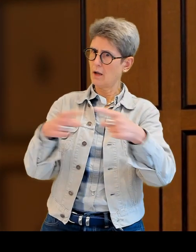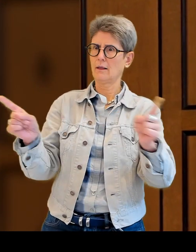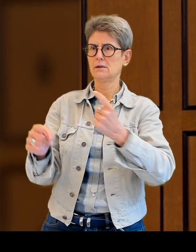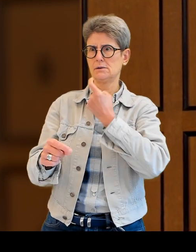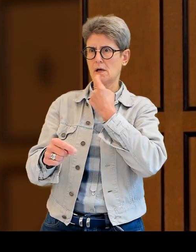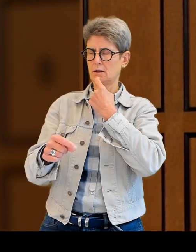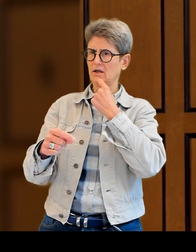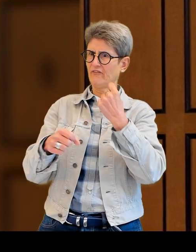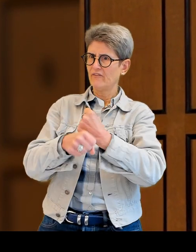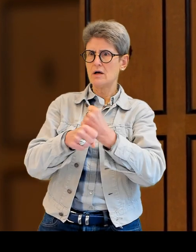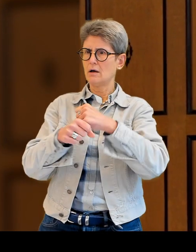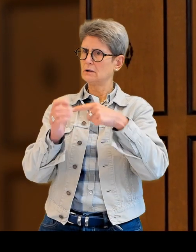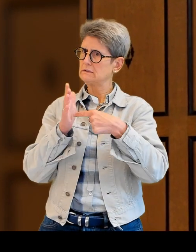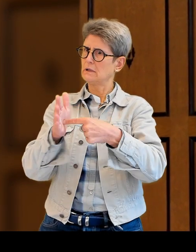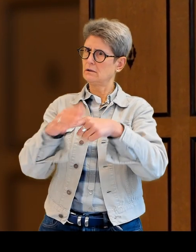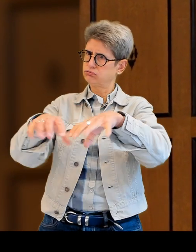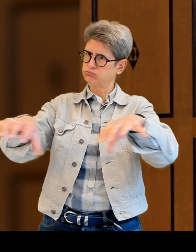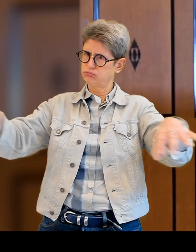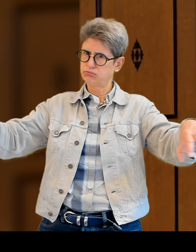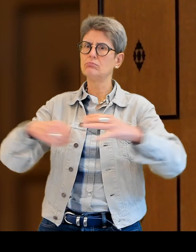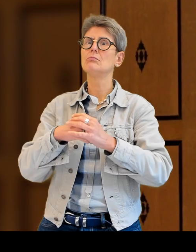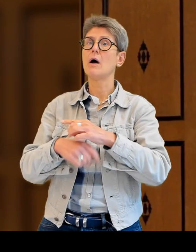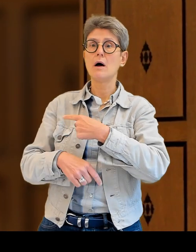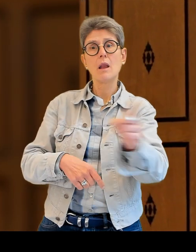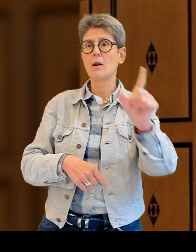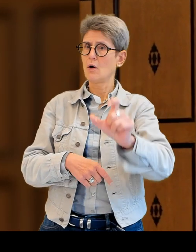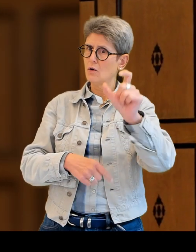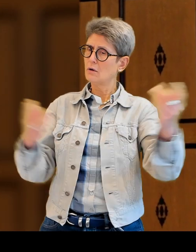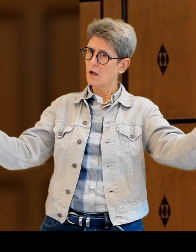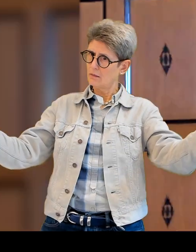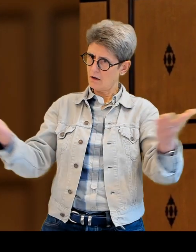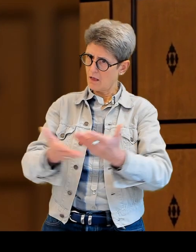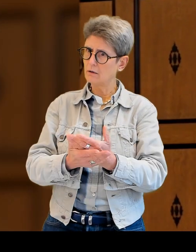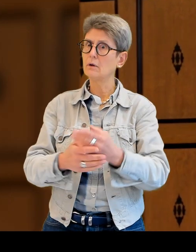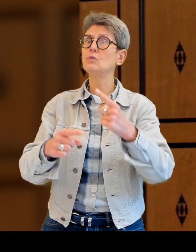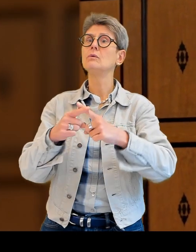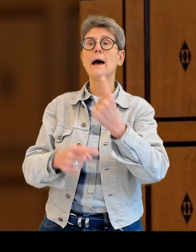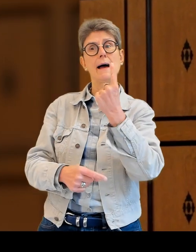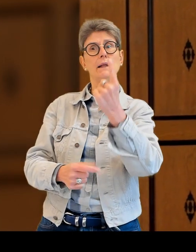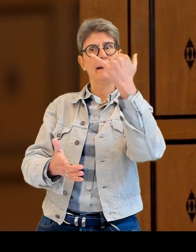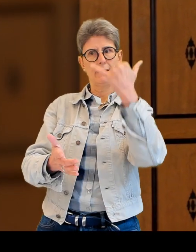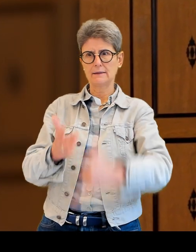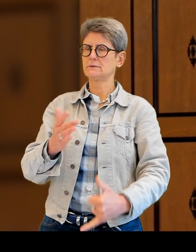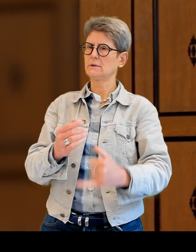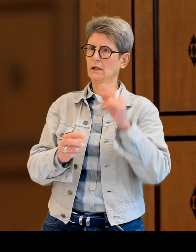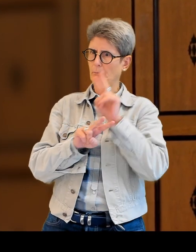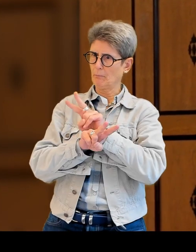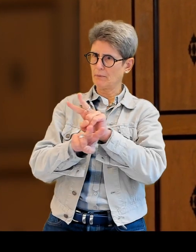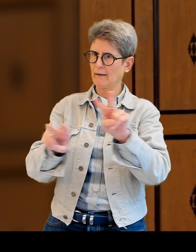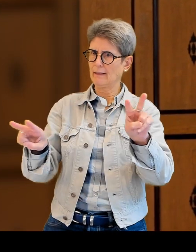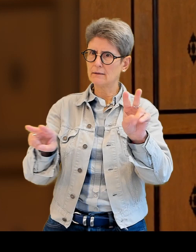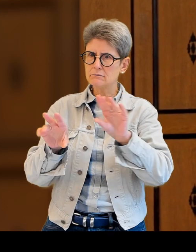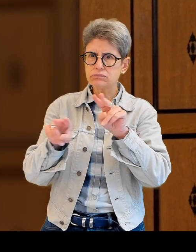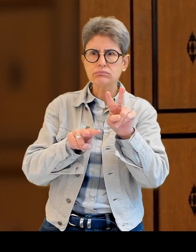glimpse, but today, Hamburg is bringing them all out, inviting everyone